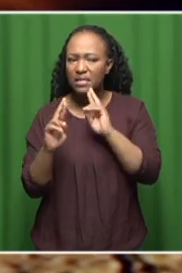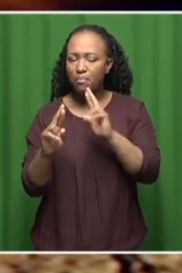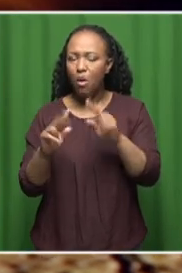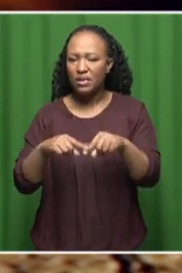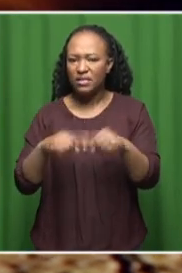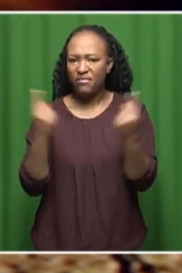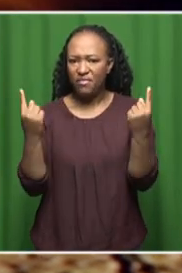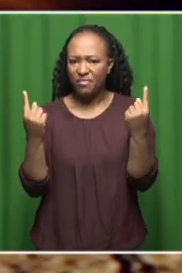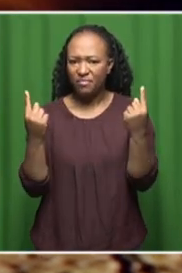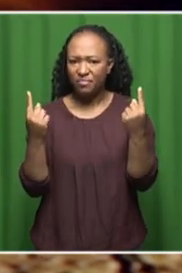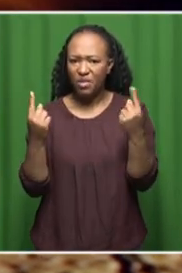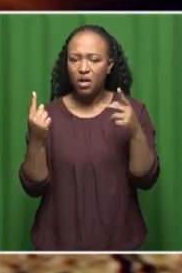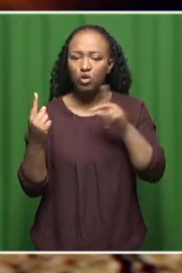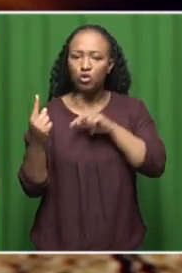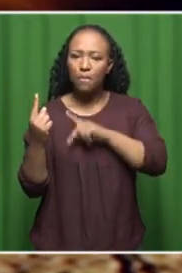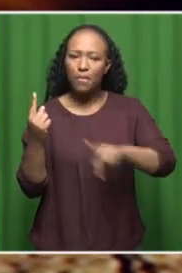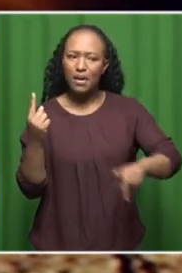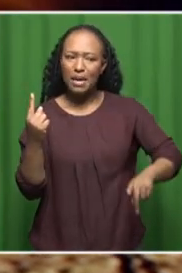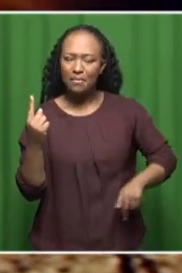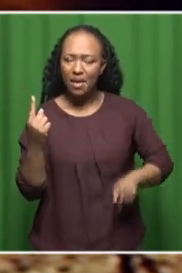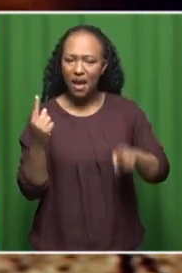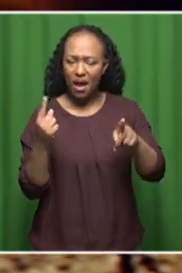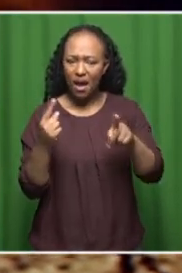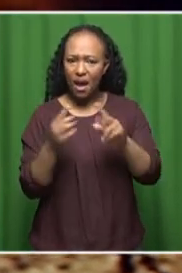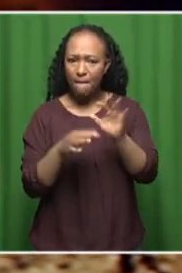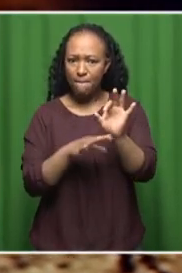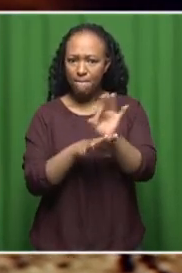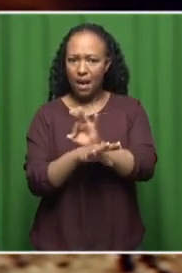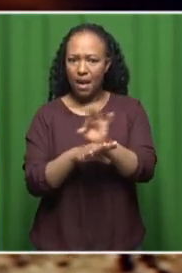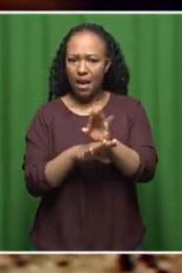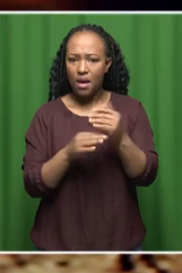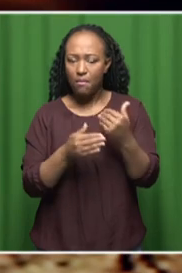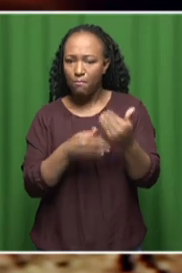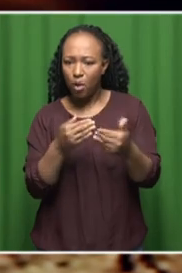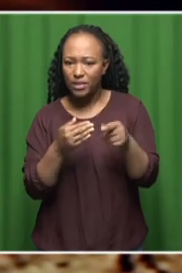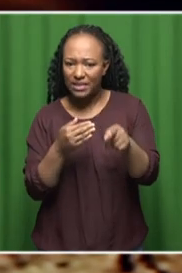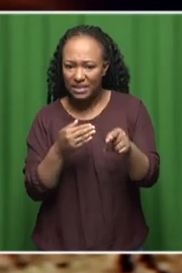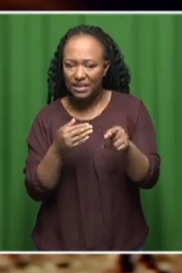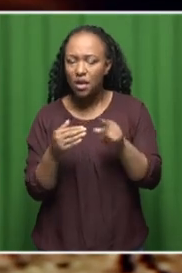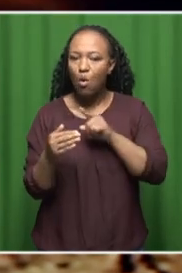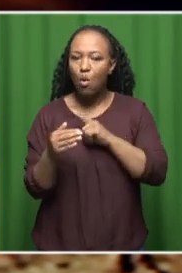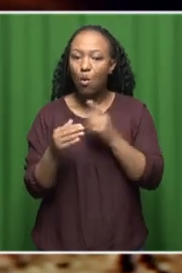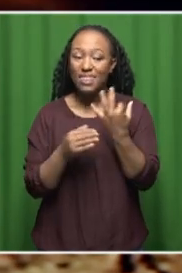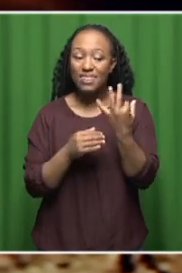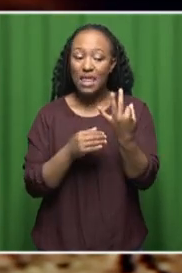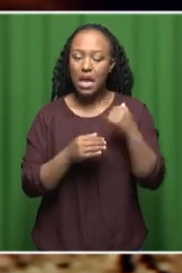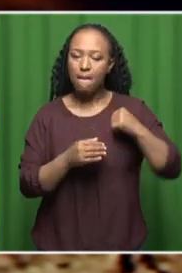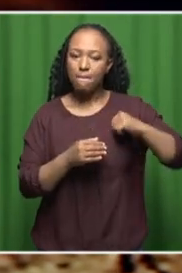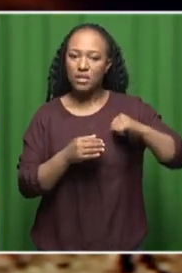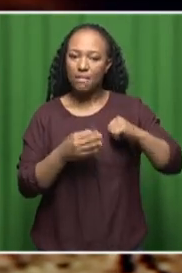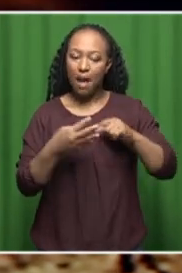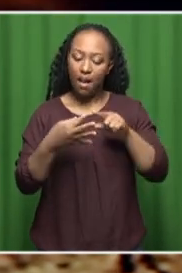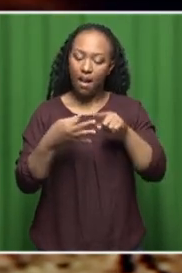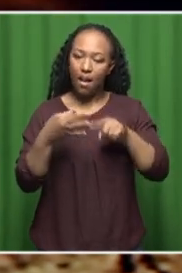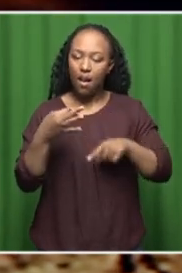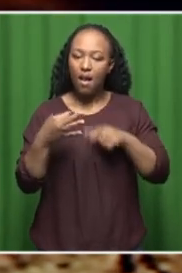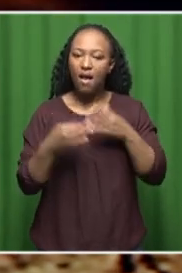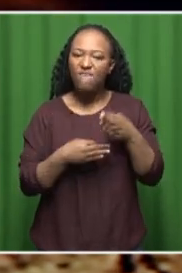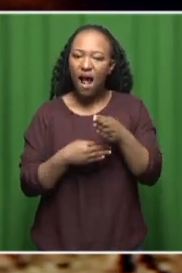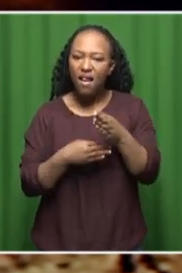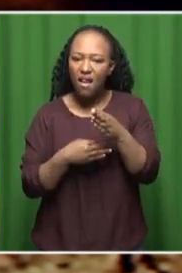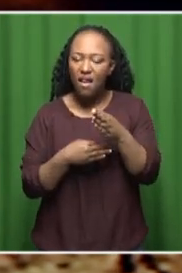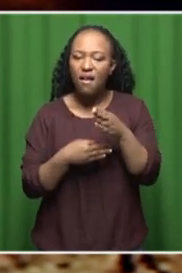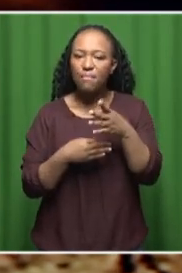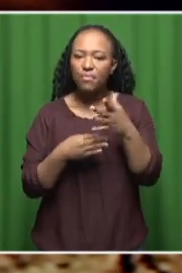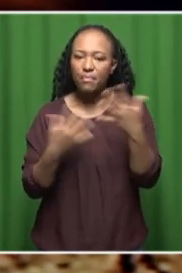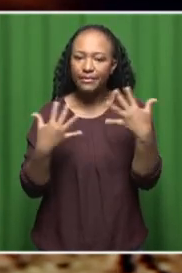Gauteng Premier Panyaza Lesufi's plan to reignite this process that will see these three municipalities in the Vaal area combined